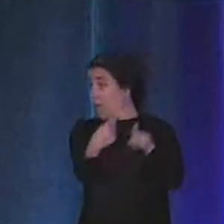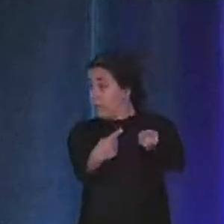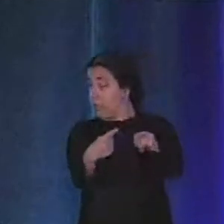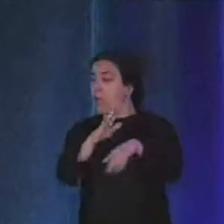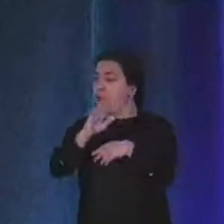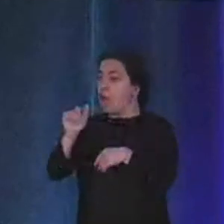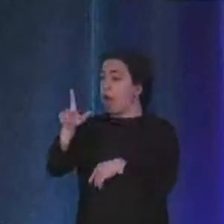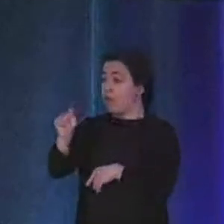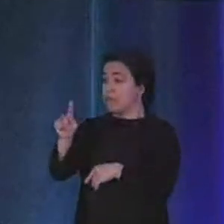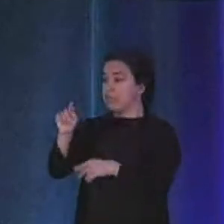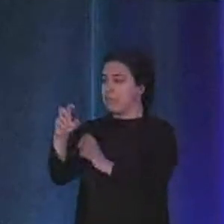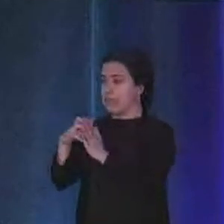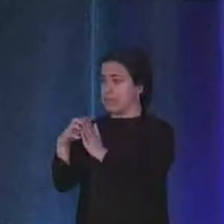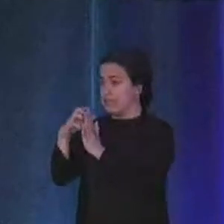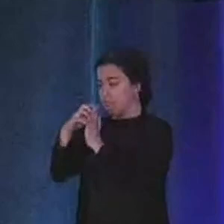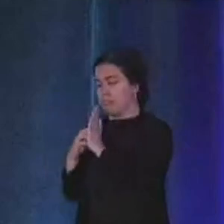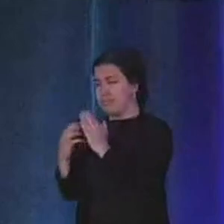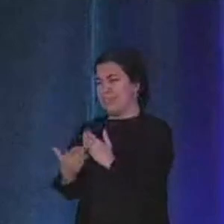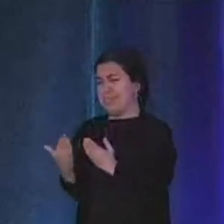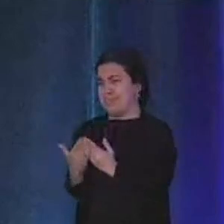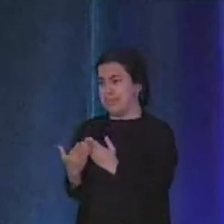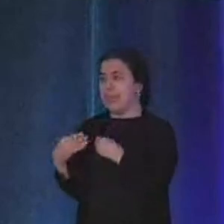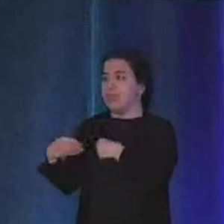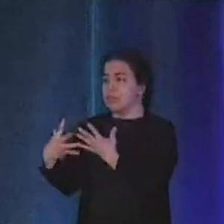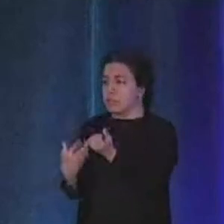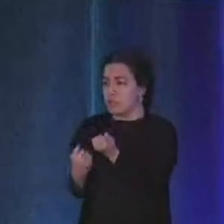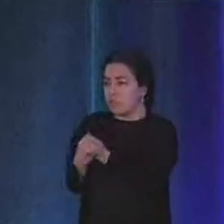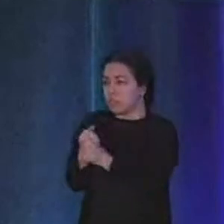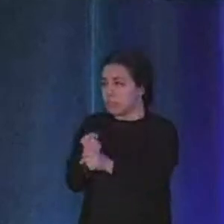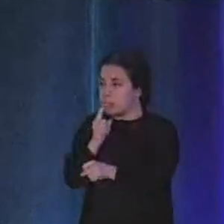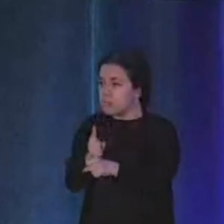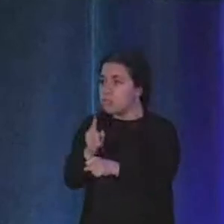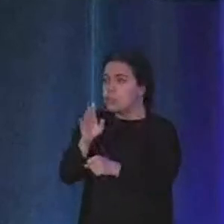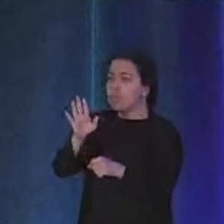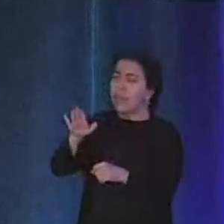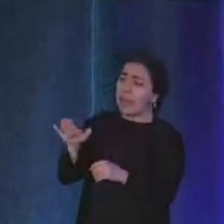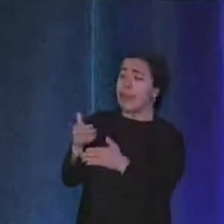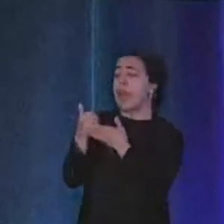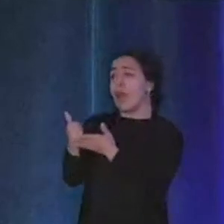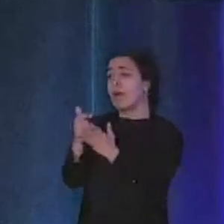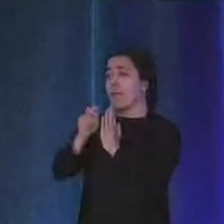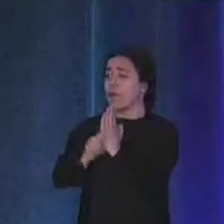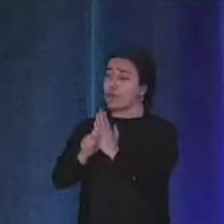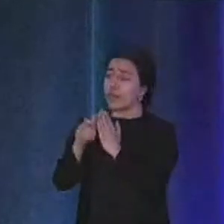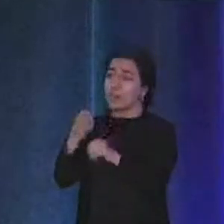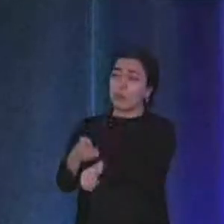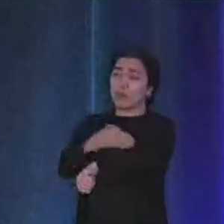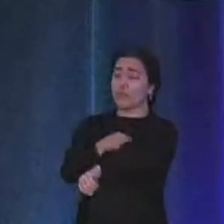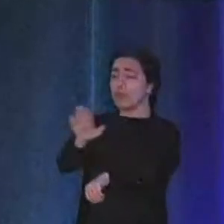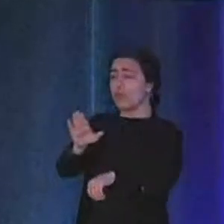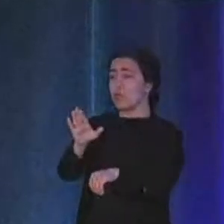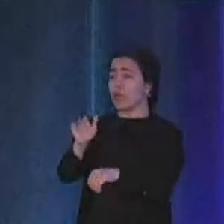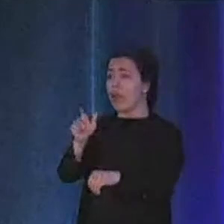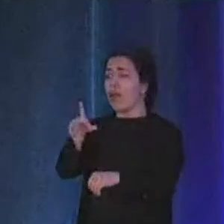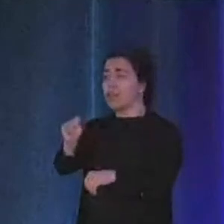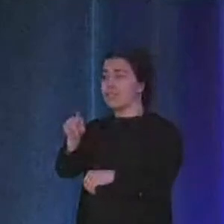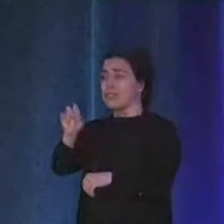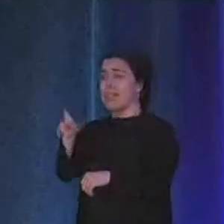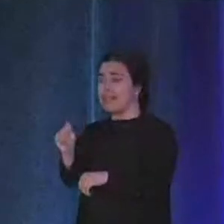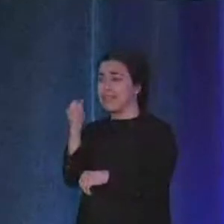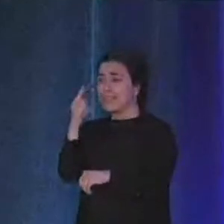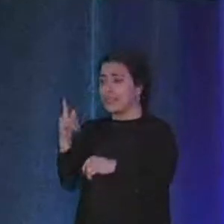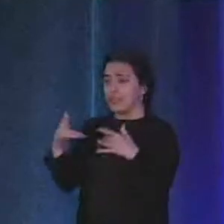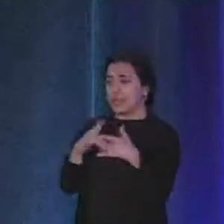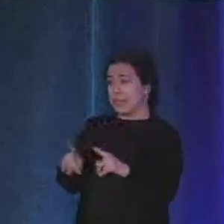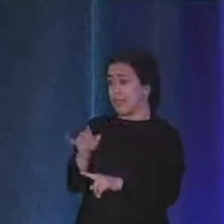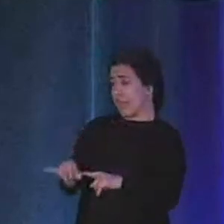really easy, and then giving you inline support to like make sure it's like, hey, here's a help article to like make better ones if you're worried about it.